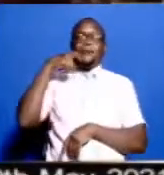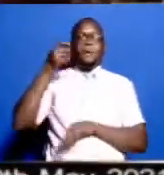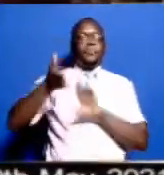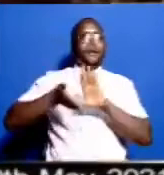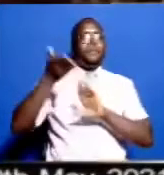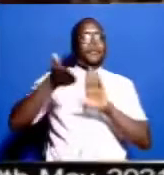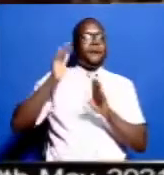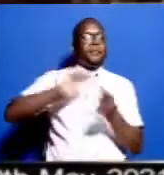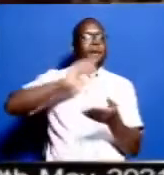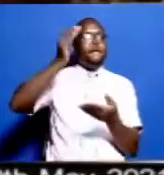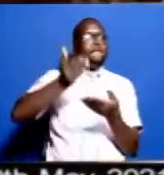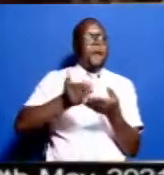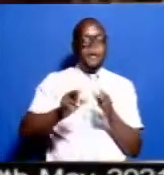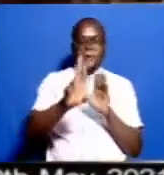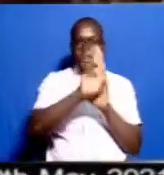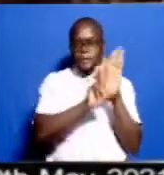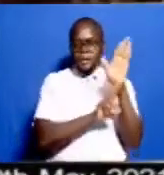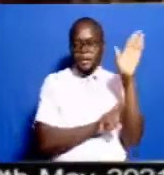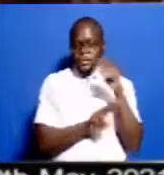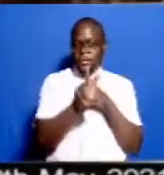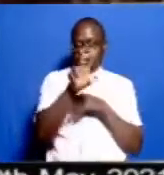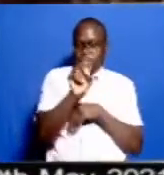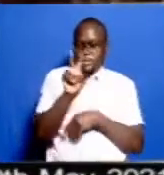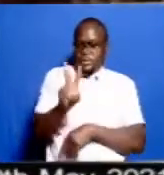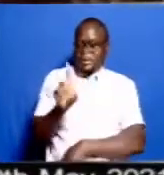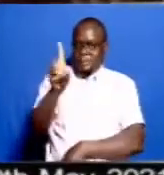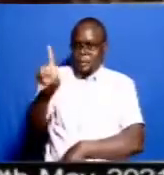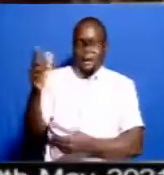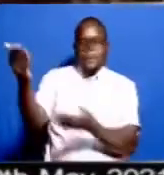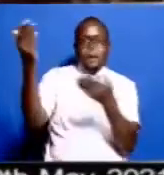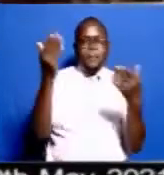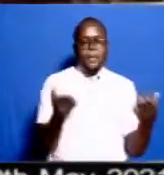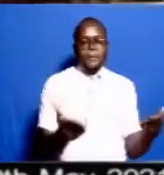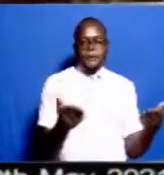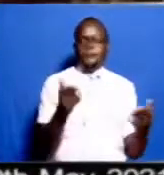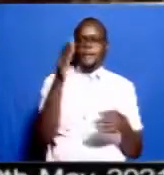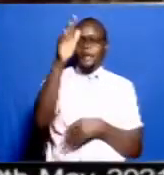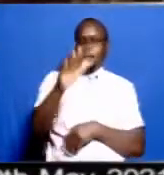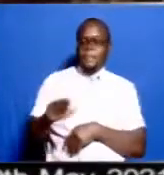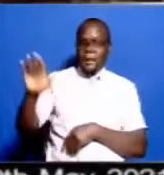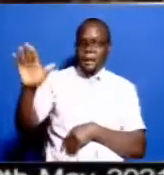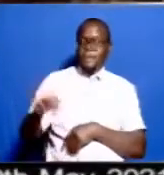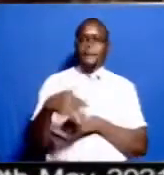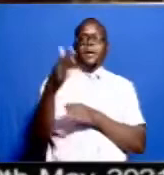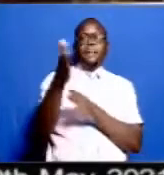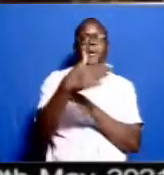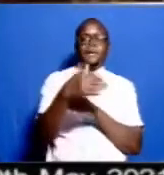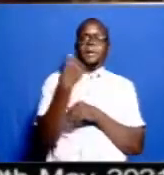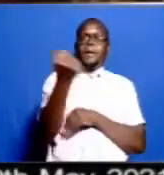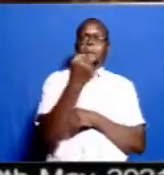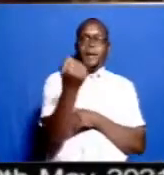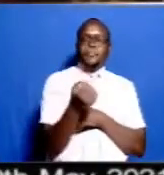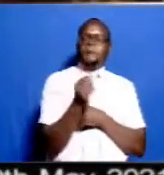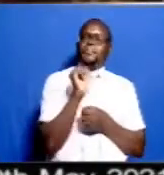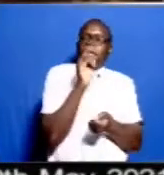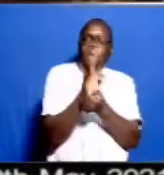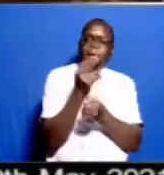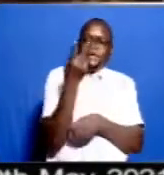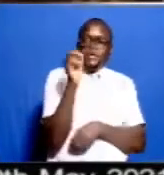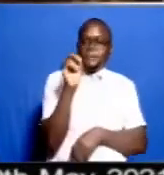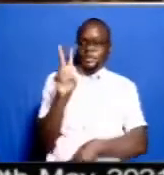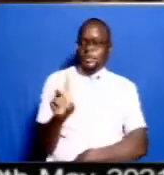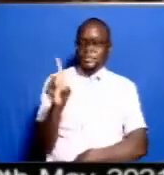Fund Regulations 2021, laid on the table of the House on Thursday, May 13,